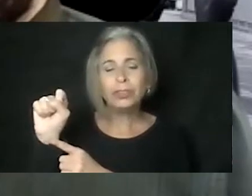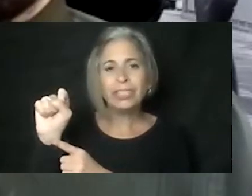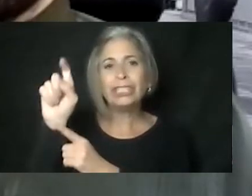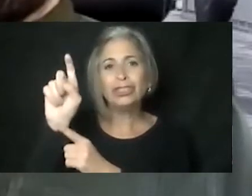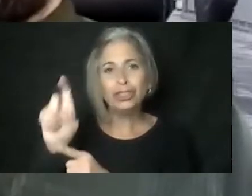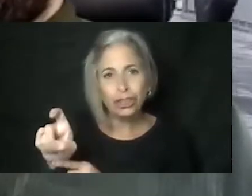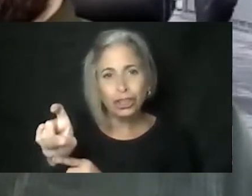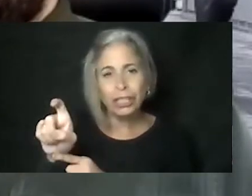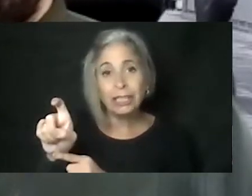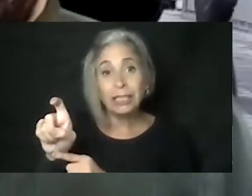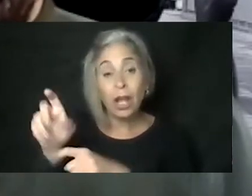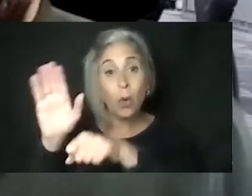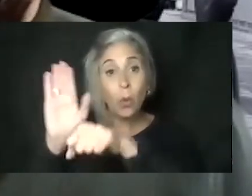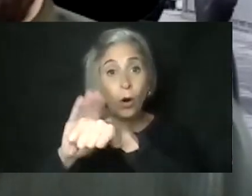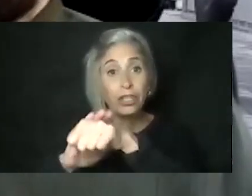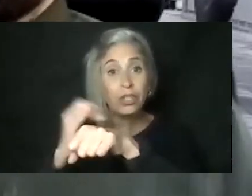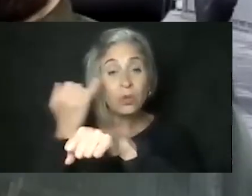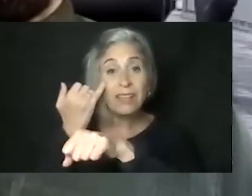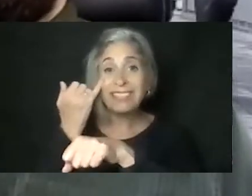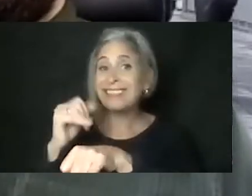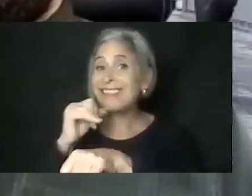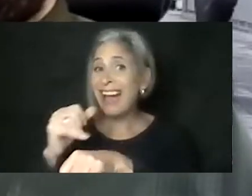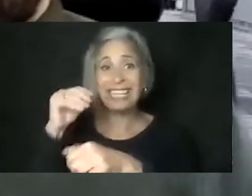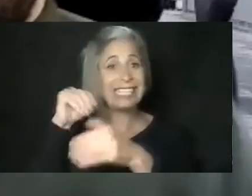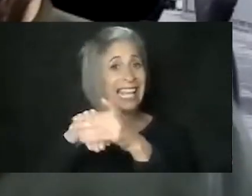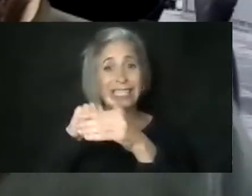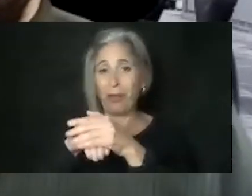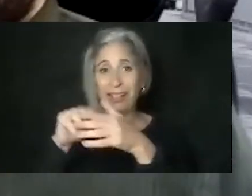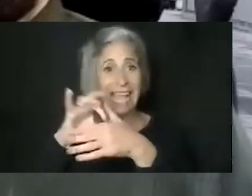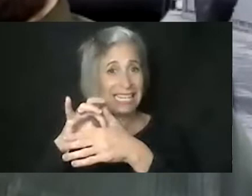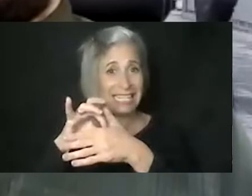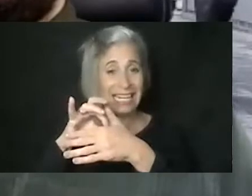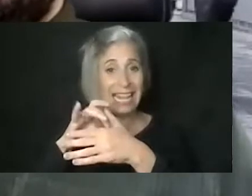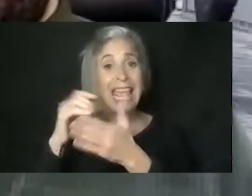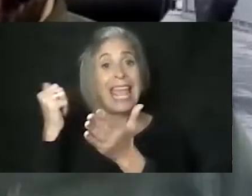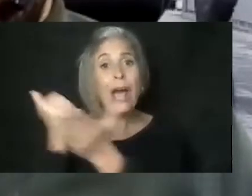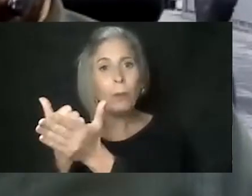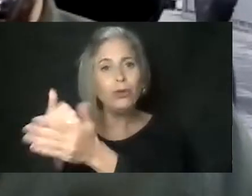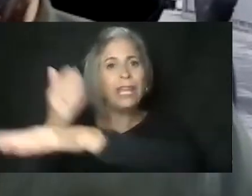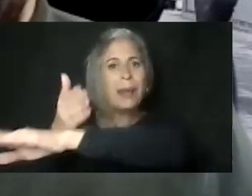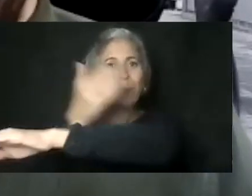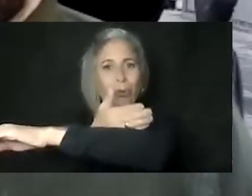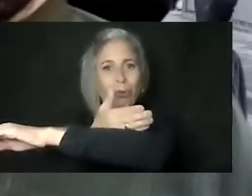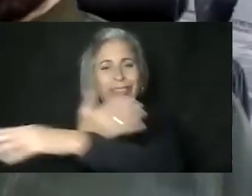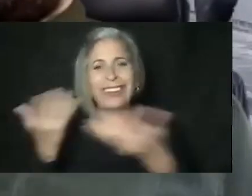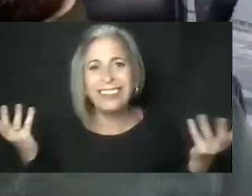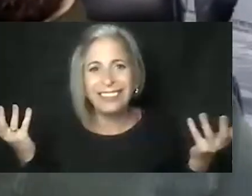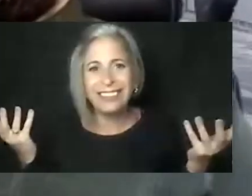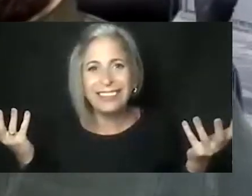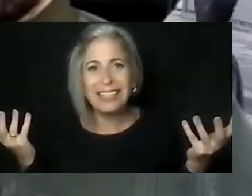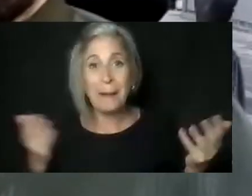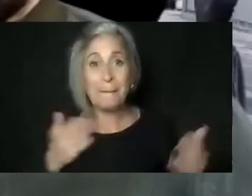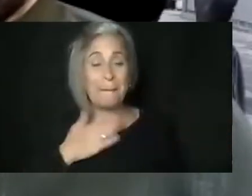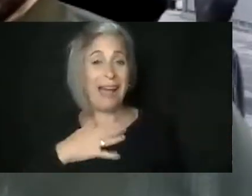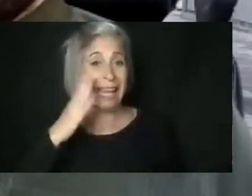should not only warn you when you're making inaccessible content, but should help you do the right thing. Because, in my